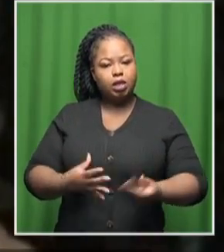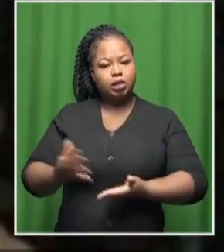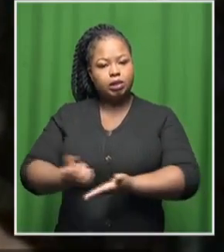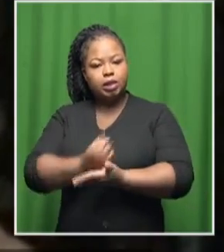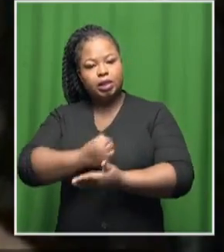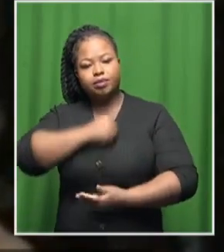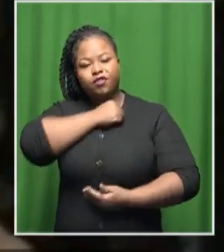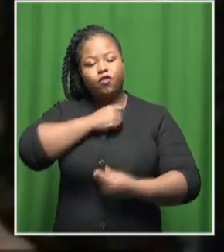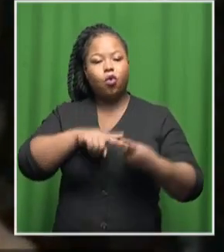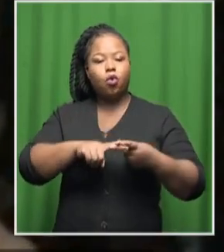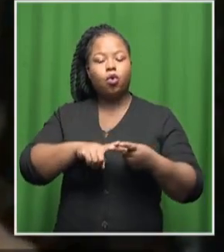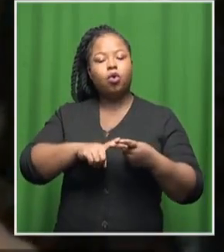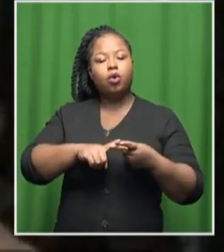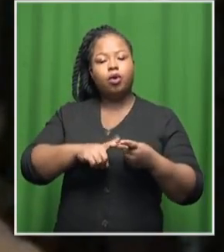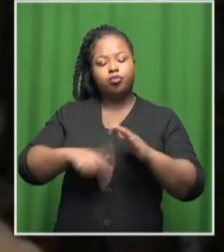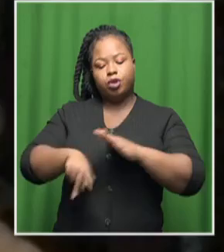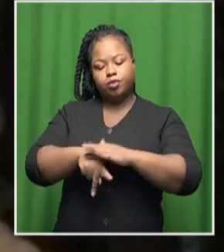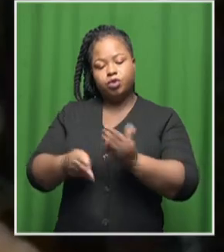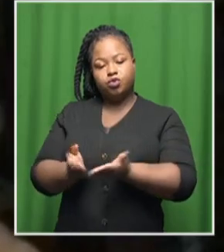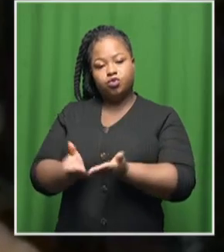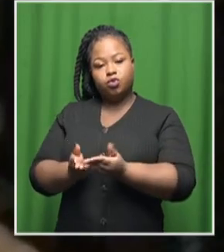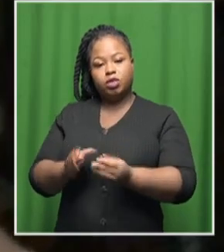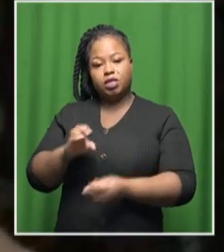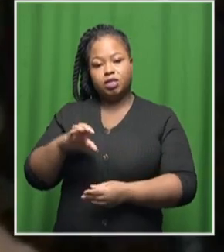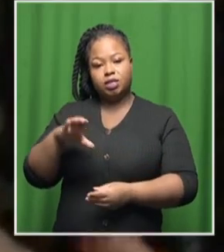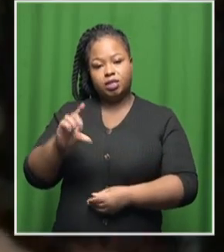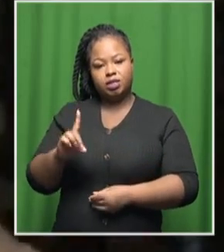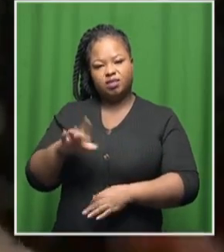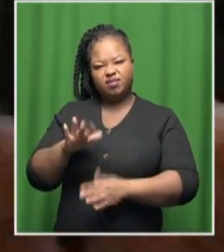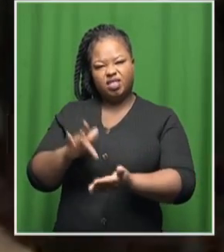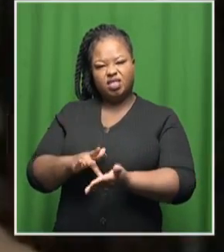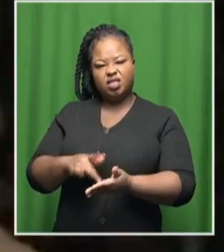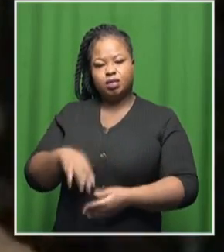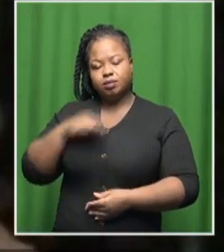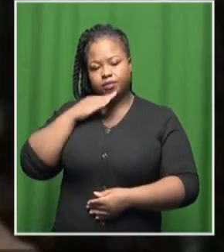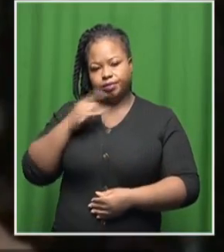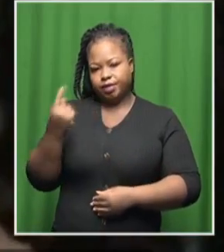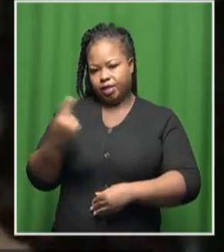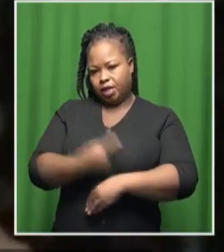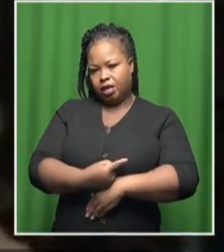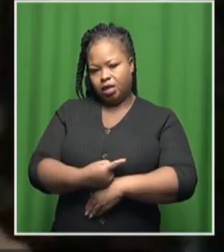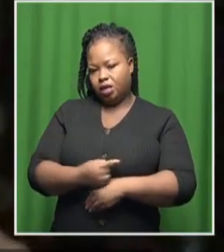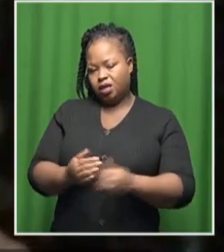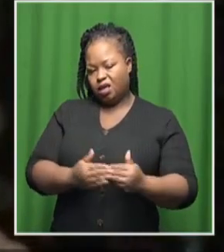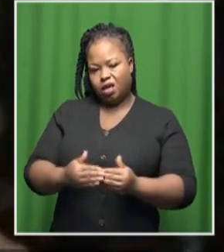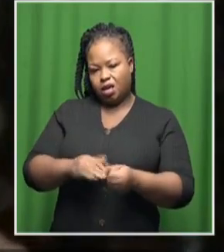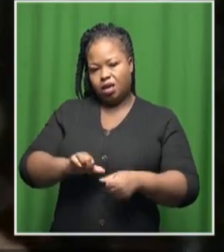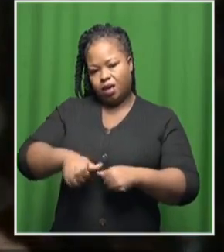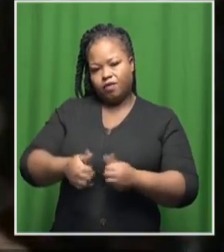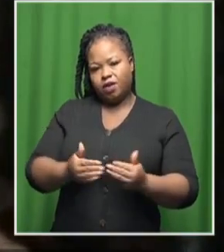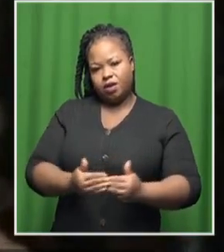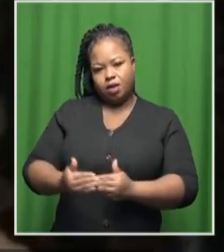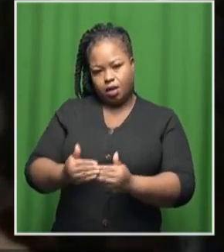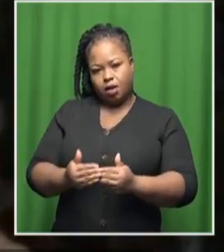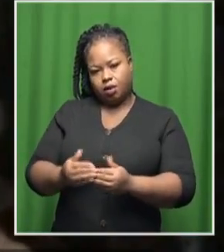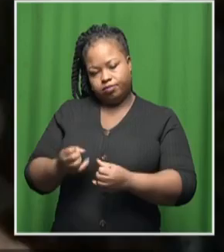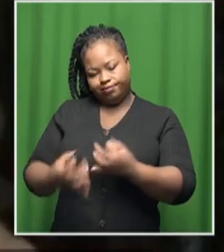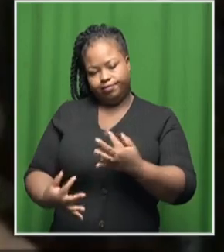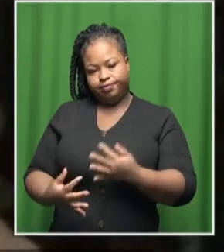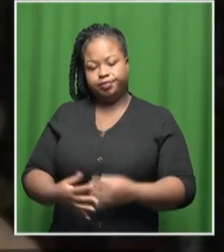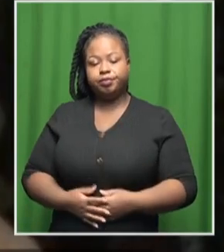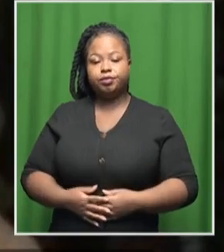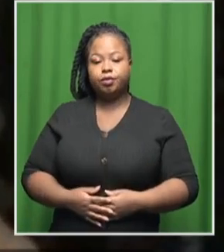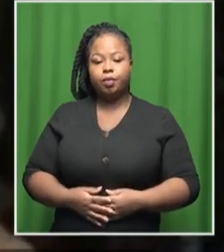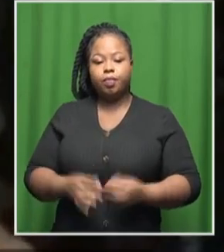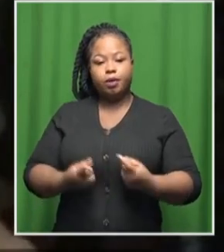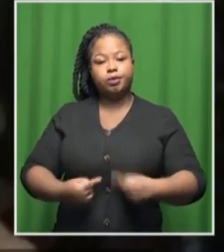schools and ECD centers, right? By ECD centers, we mean your daycares, your aftercares, and so forth. So during the process